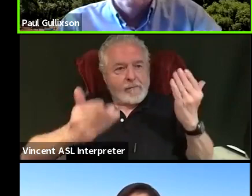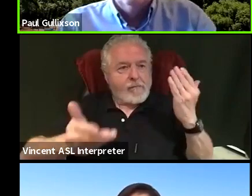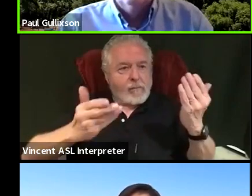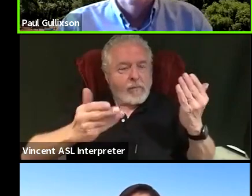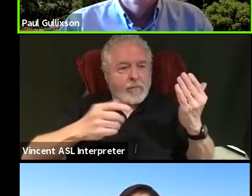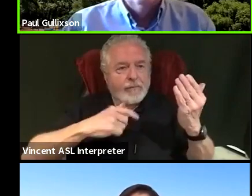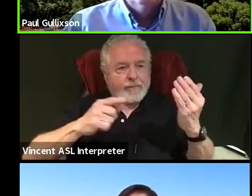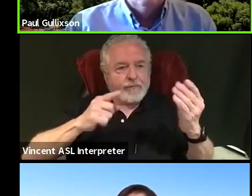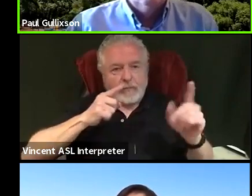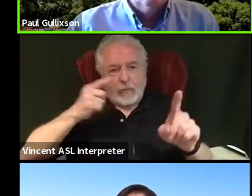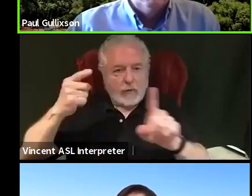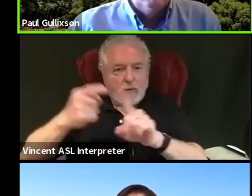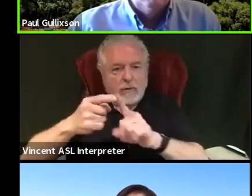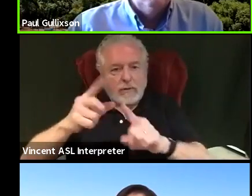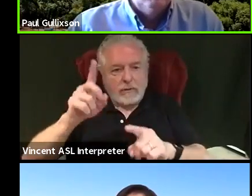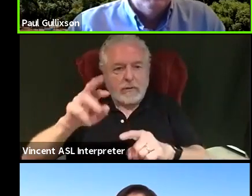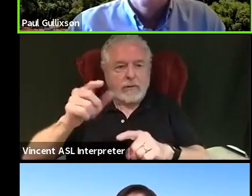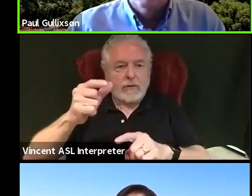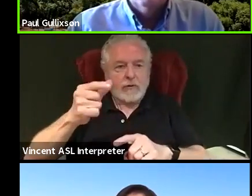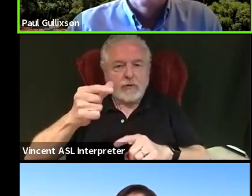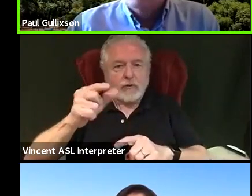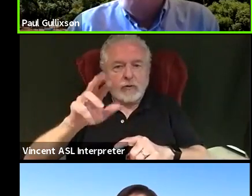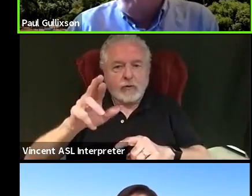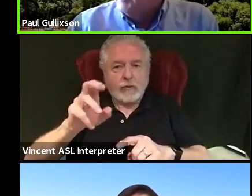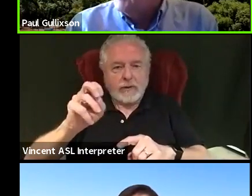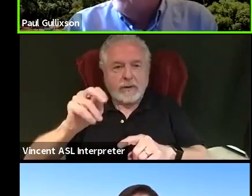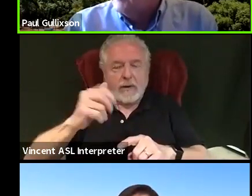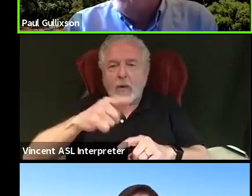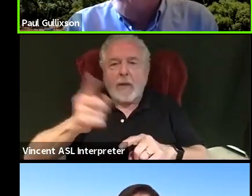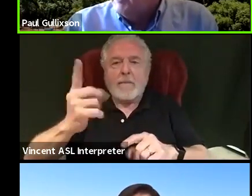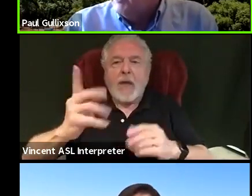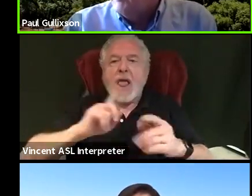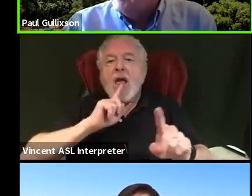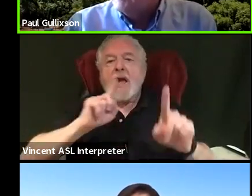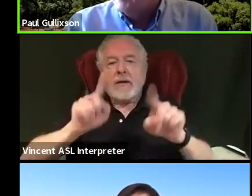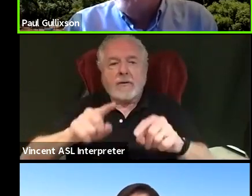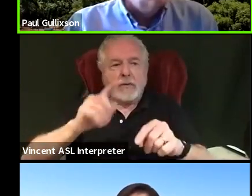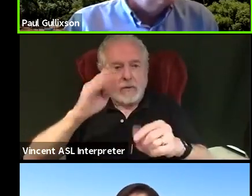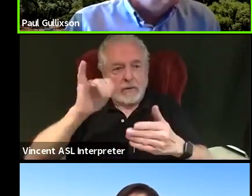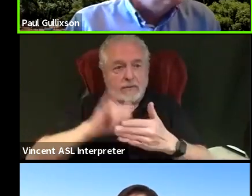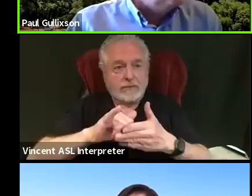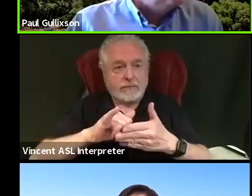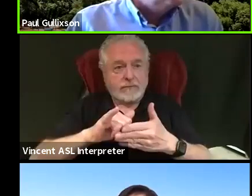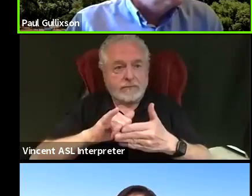Perhaps we can direct to Dr. Green and anybody else who may want to answer. We know that